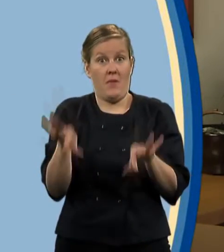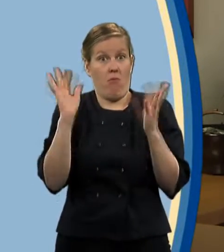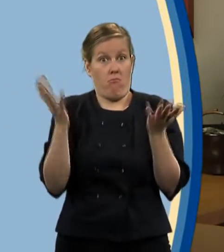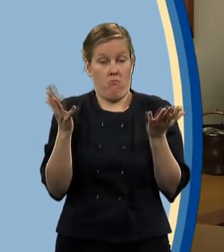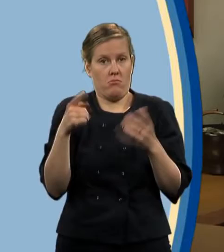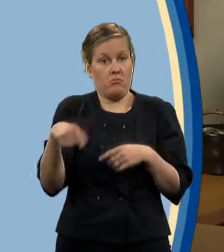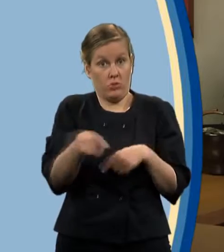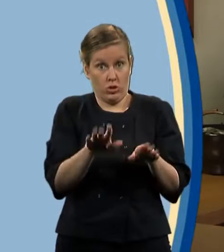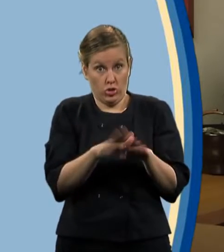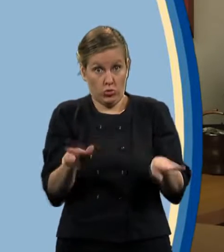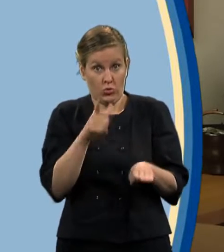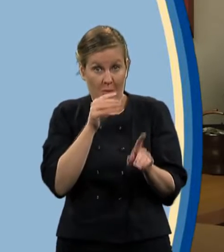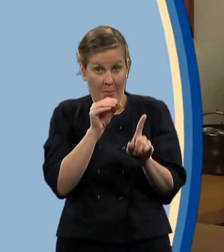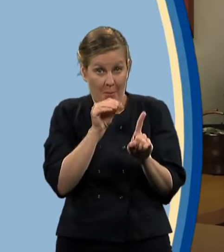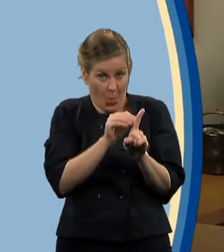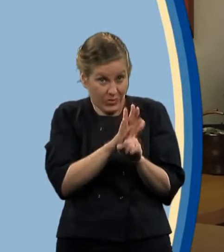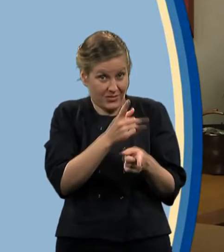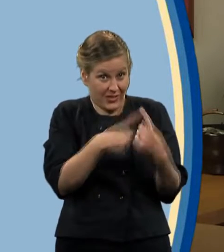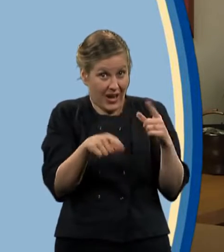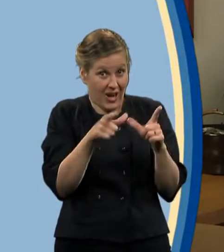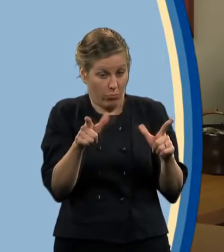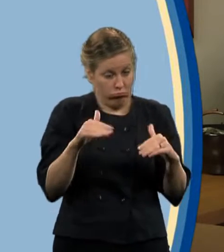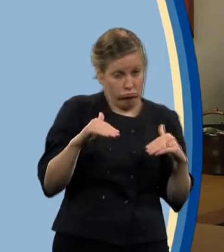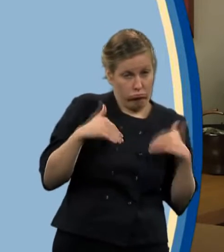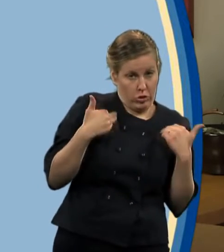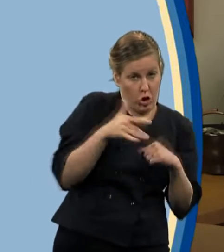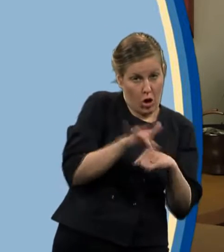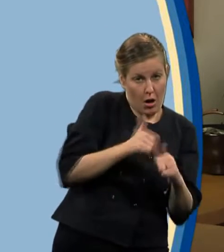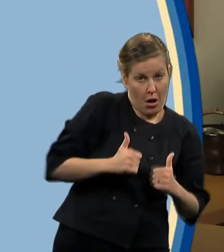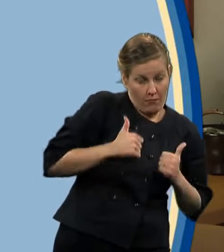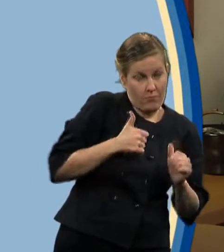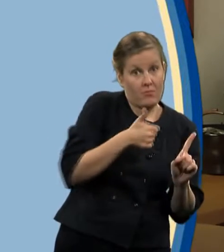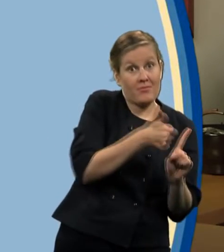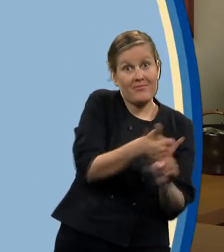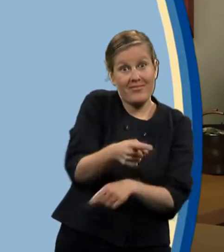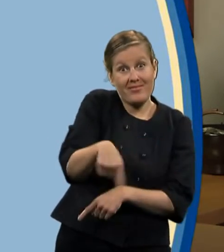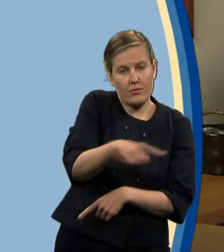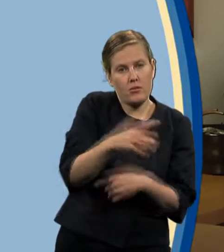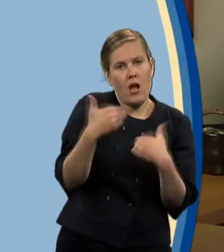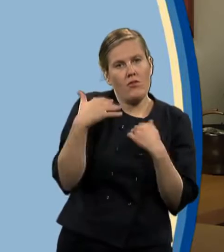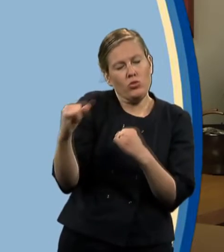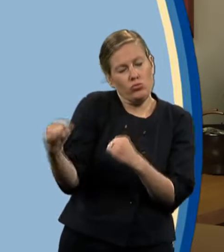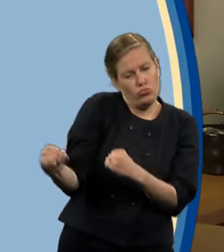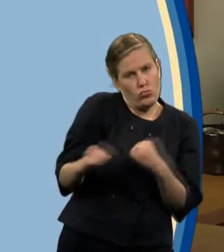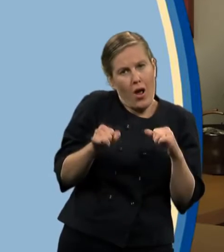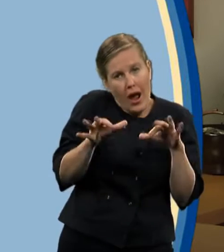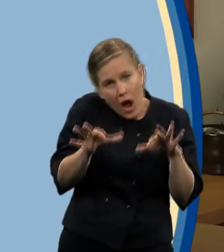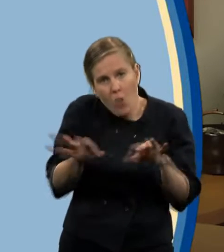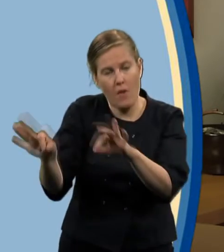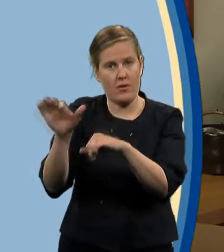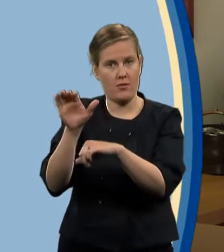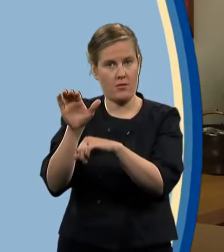converging evidence and different technologies, we have found that children who are exposed to sign language early in life